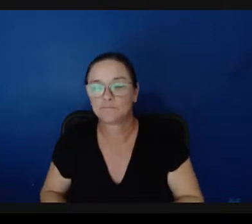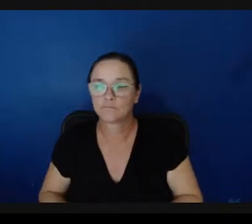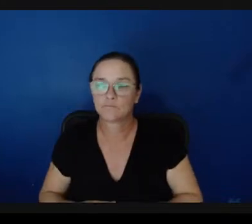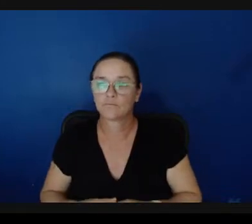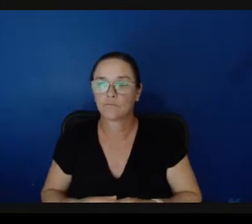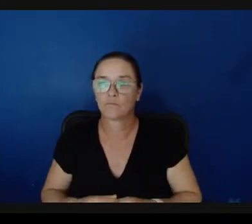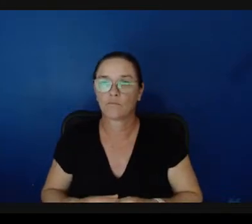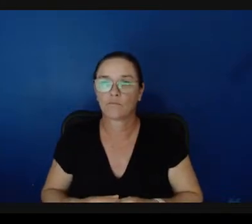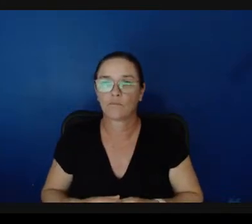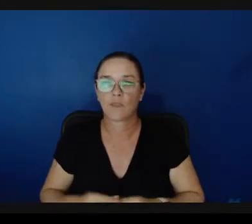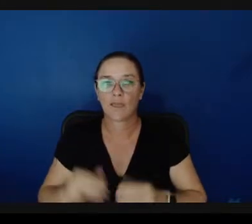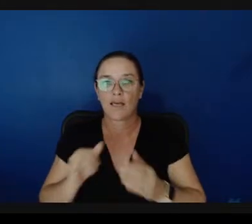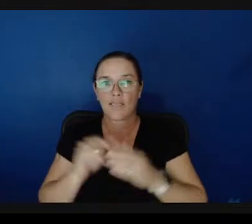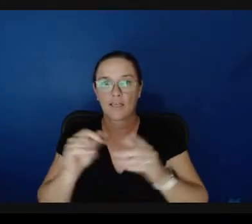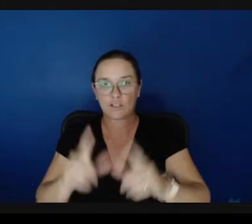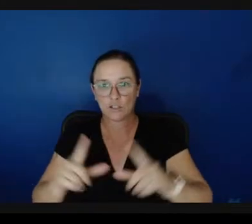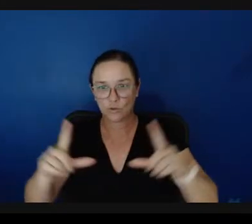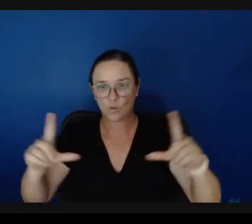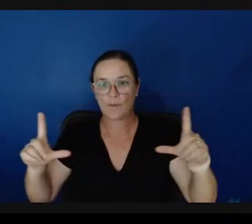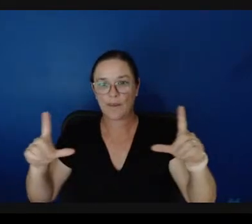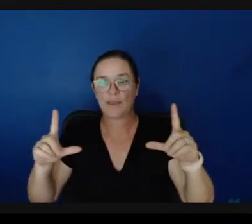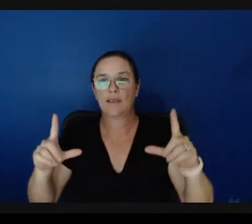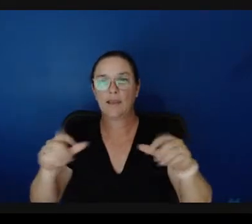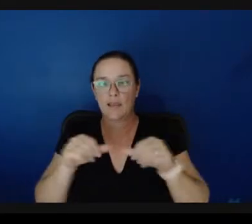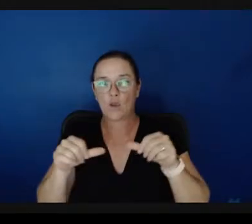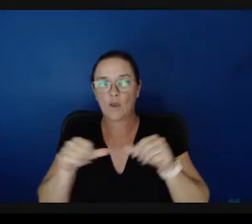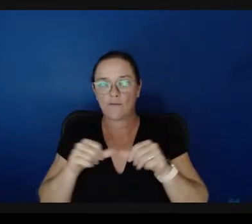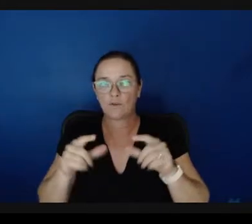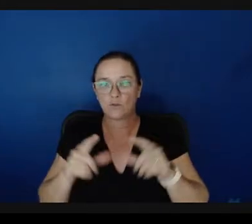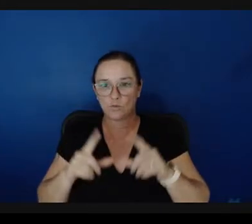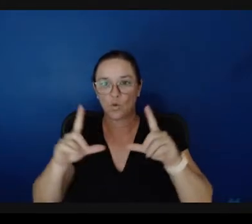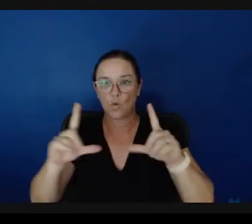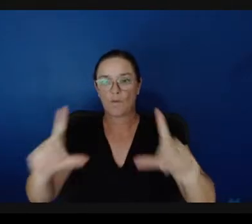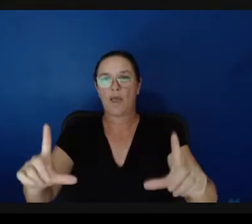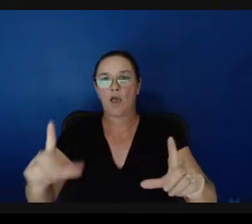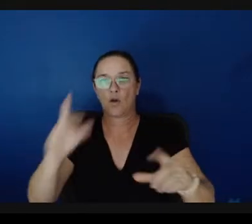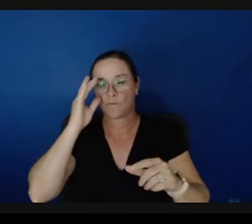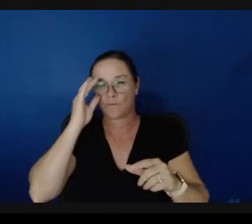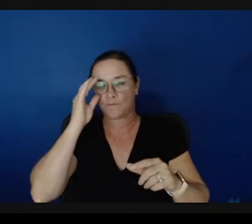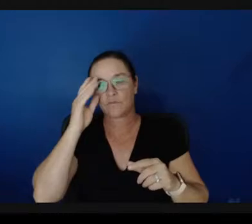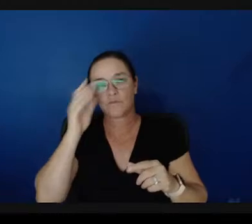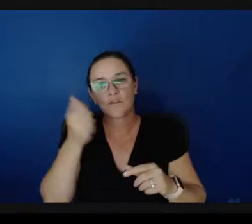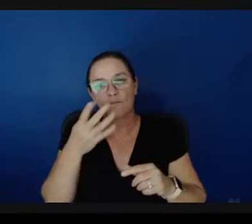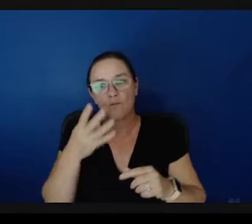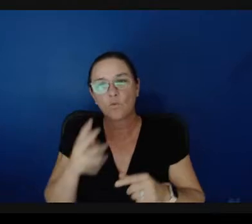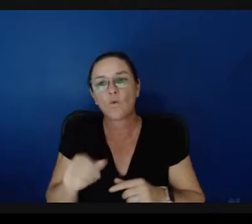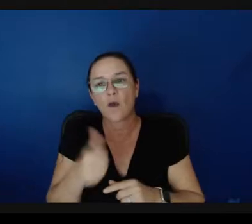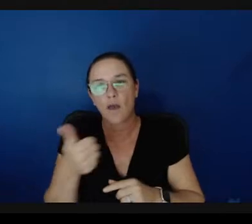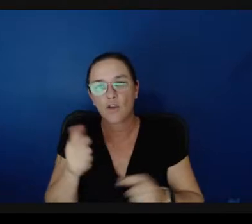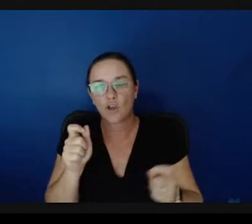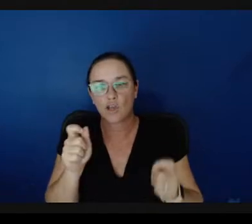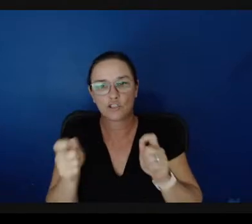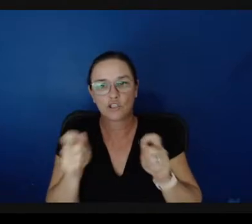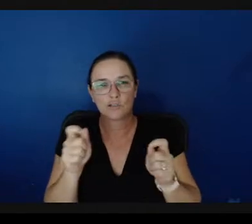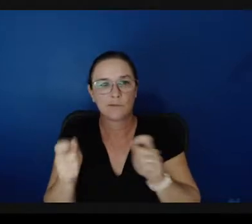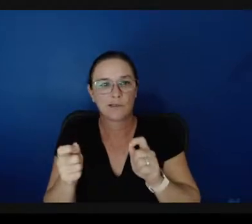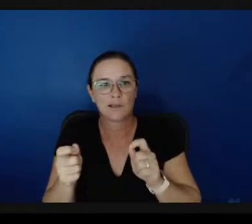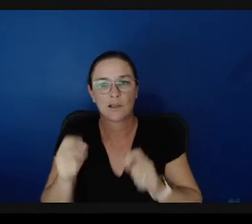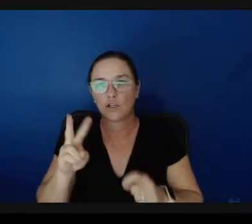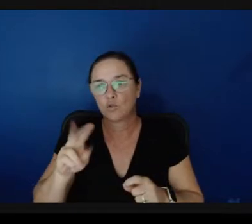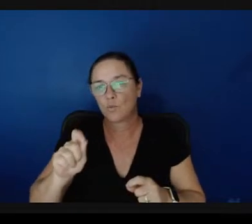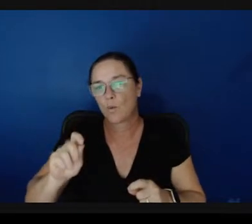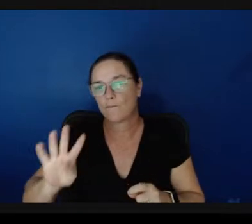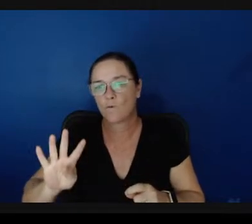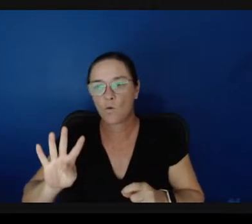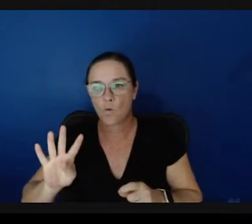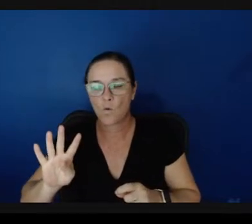So that's the zoomed in version. We can zoom out a little bit. See, there have been other earthquakes of adjustment. Here's a 2.4 that